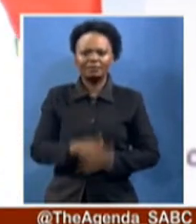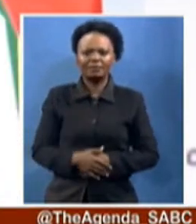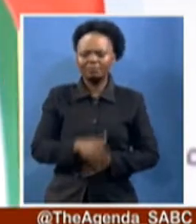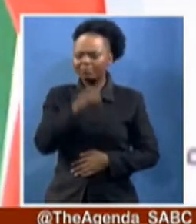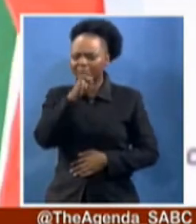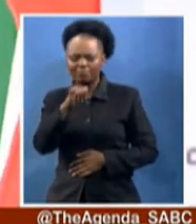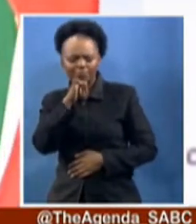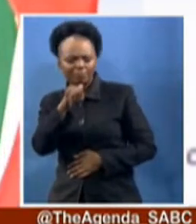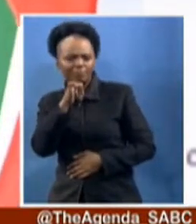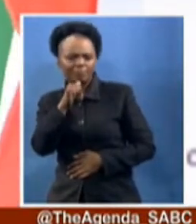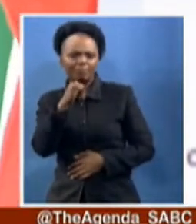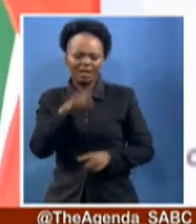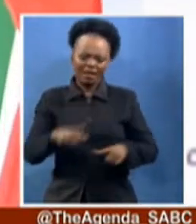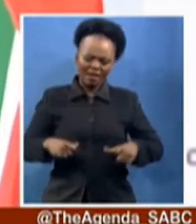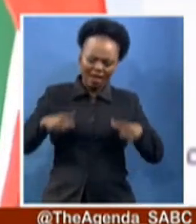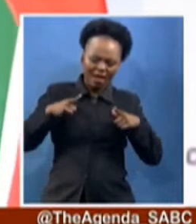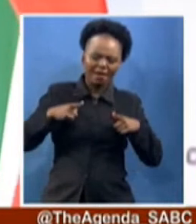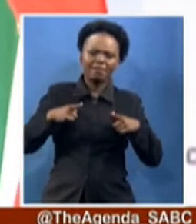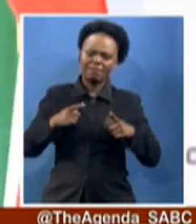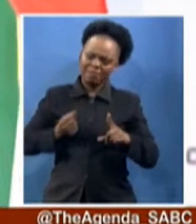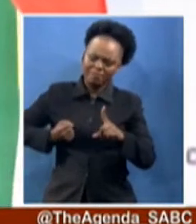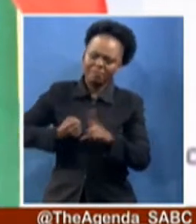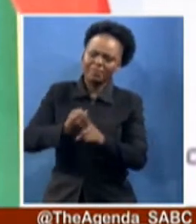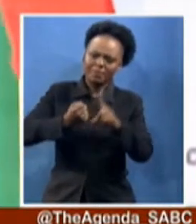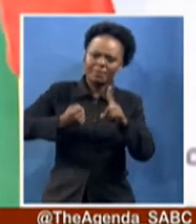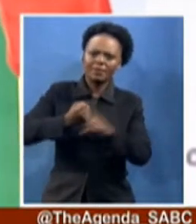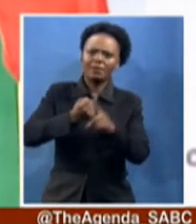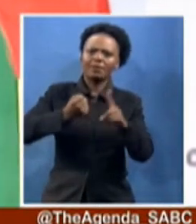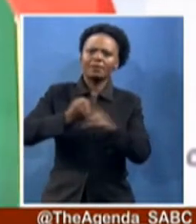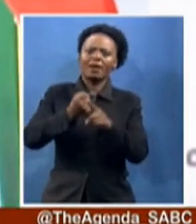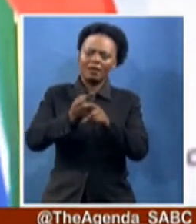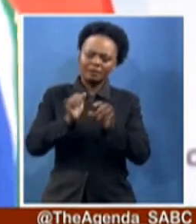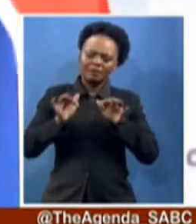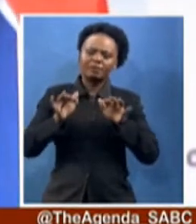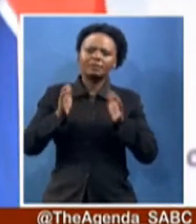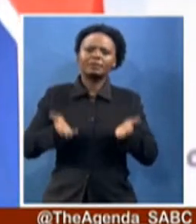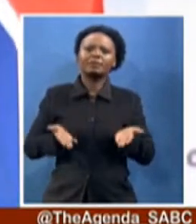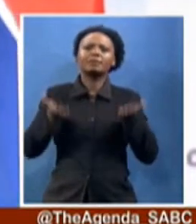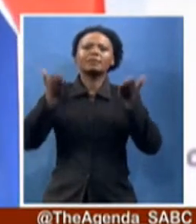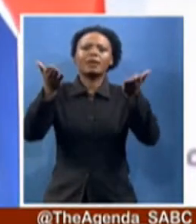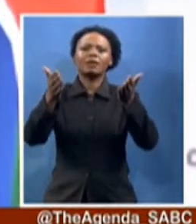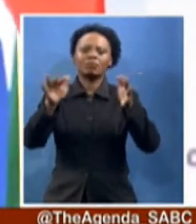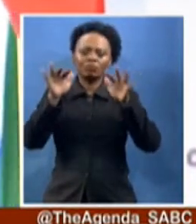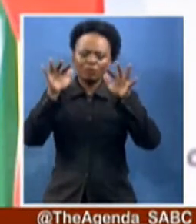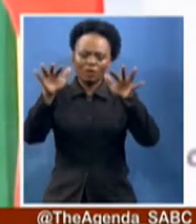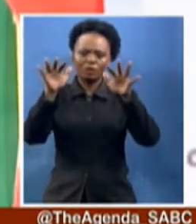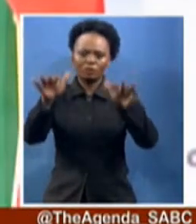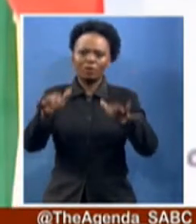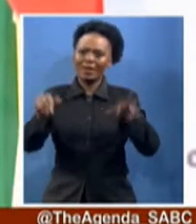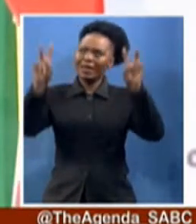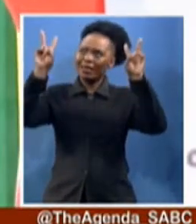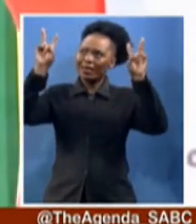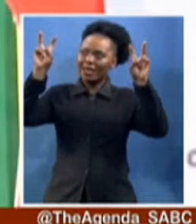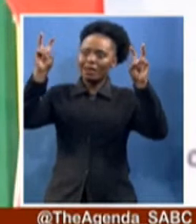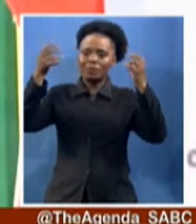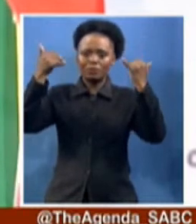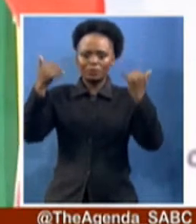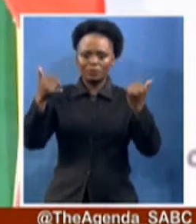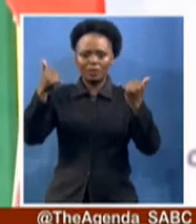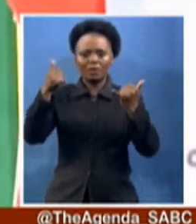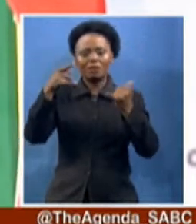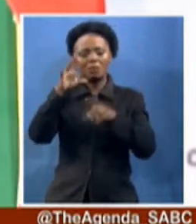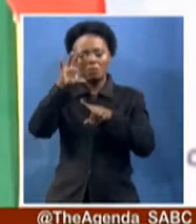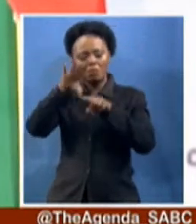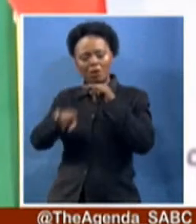of humanity. From the theme, you'll also notice that the name of Umama Charlotte